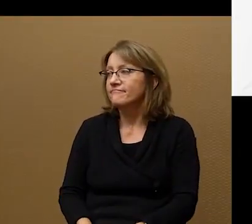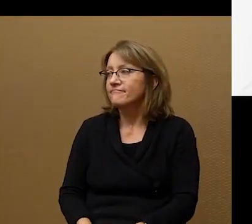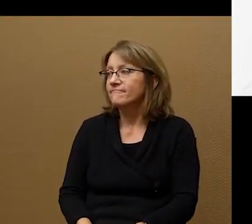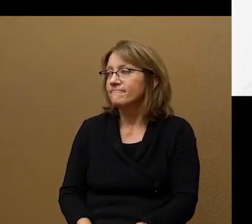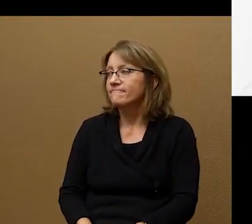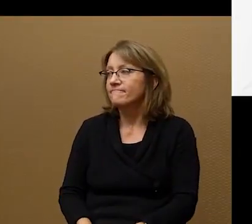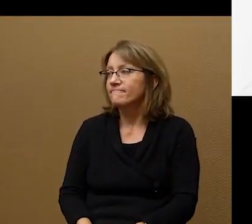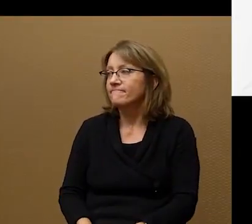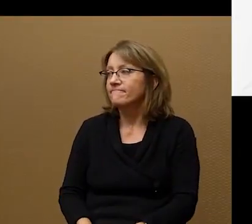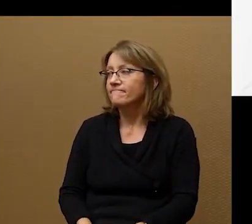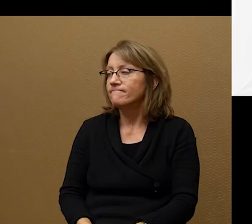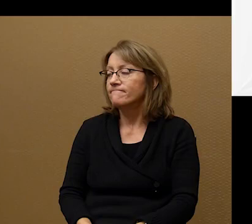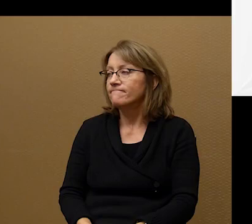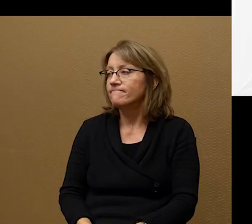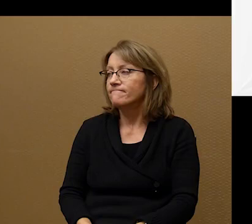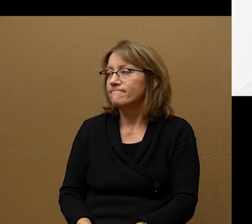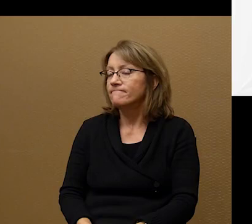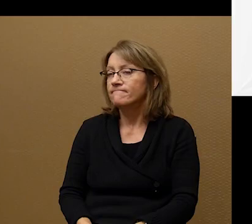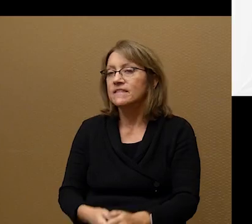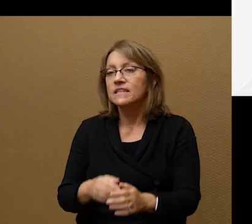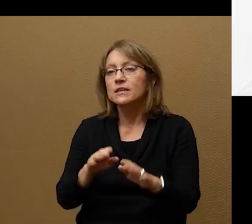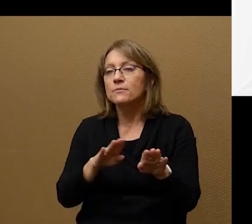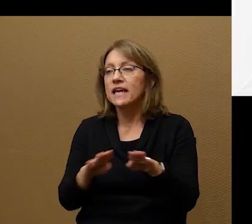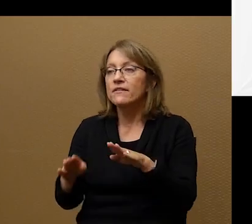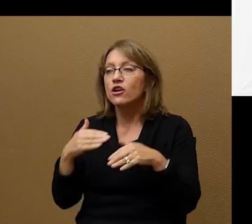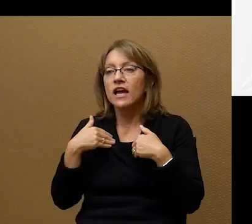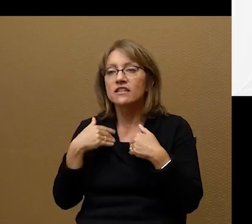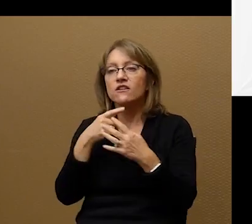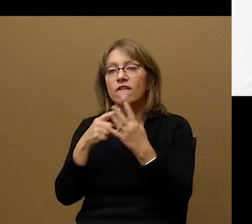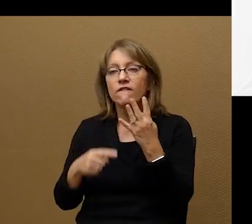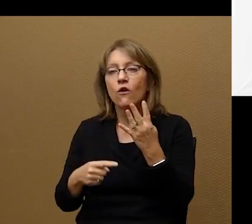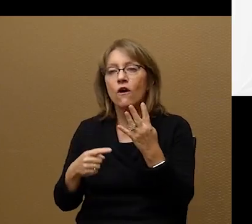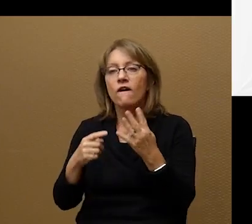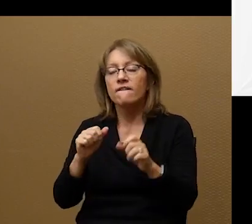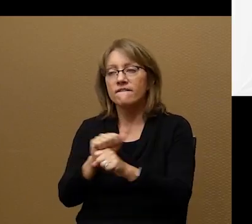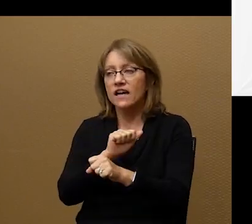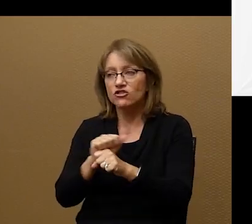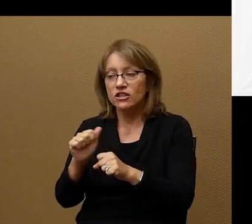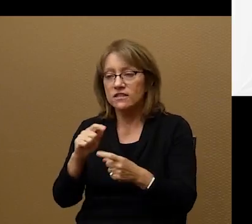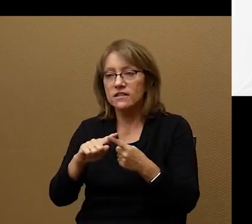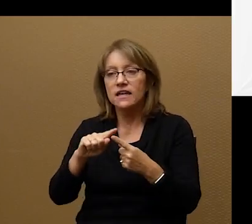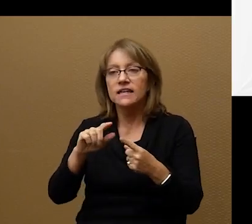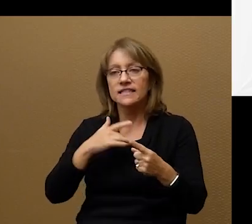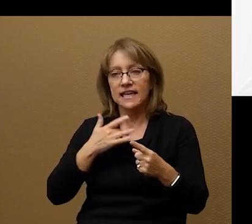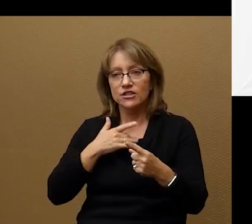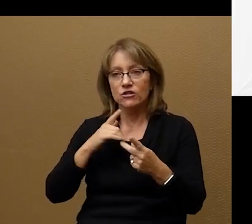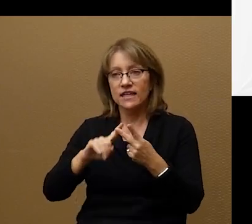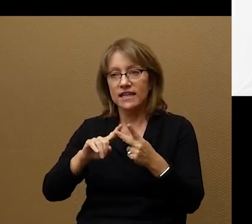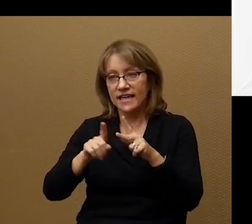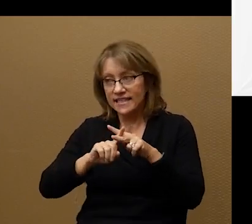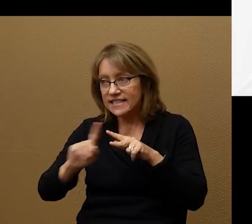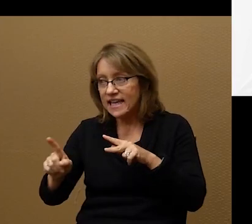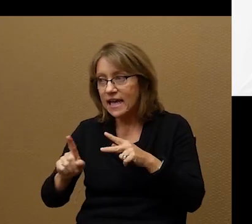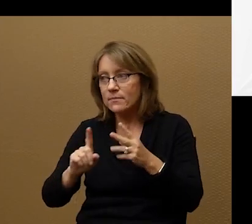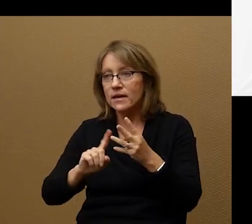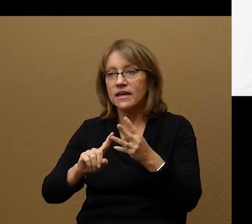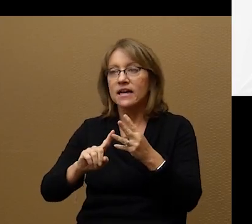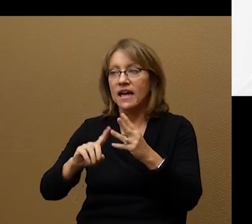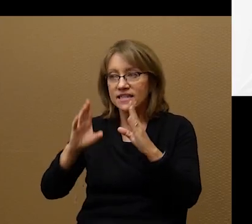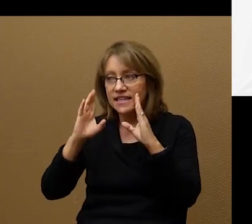So the 4 different functions of behavior are sensory, escape, attention, and something